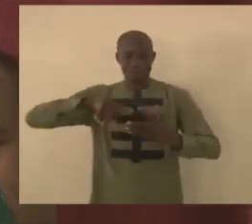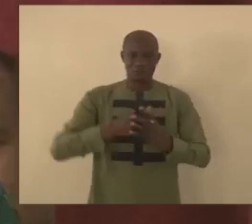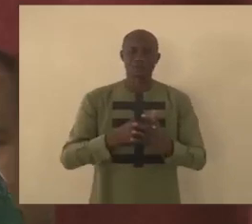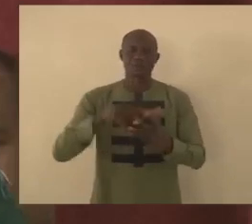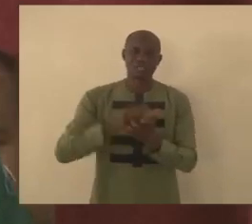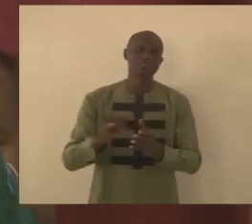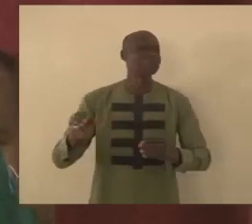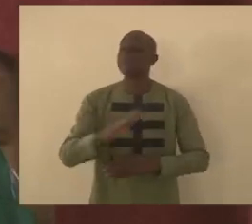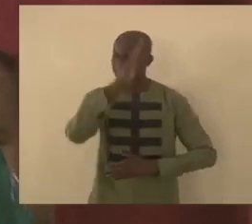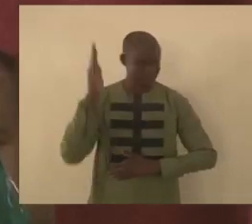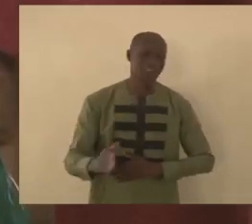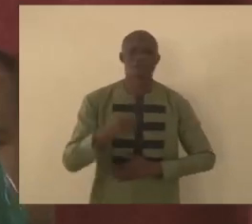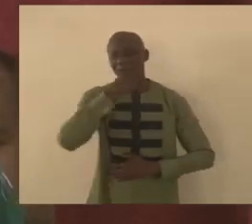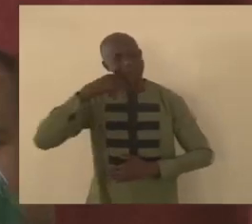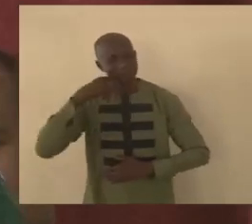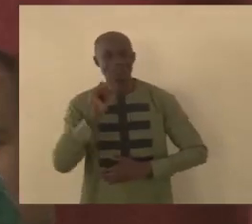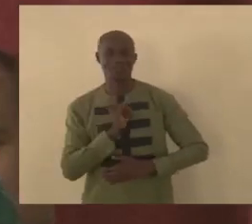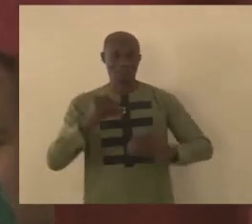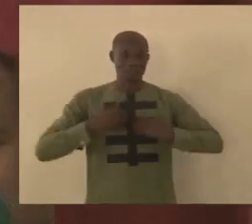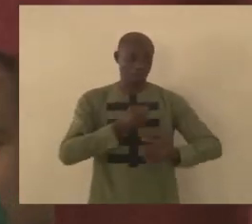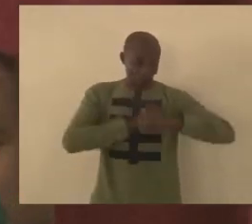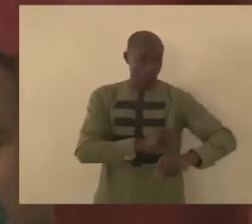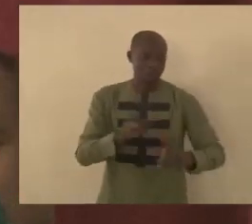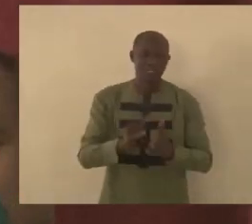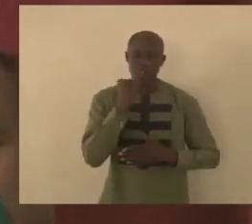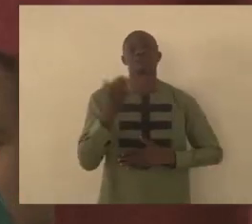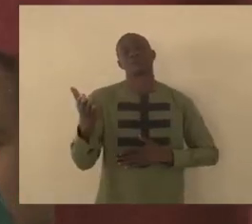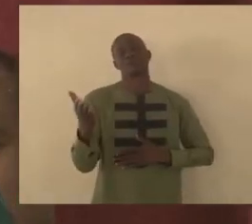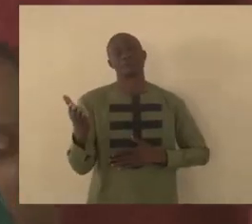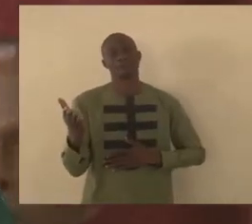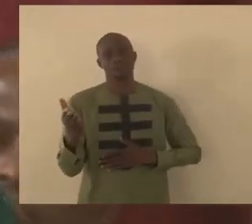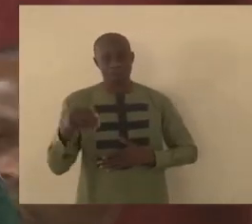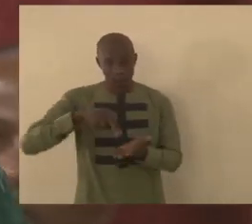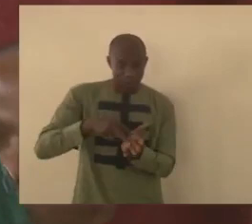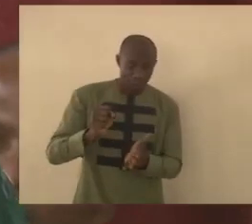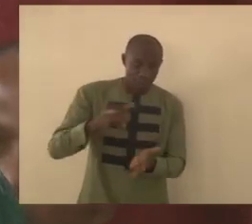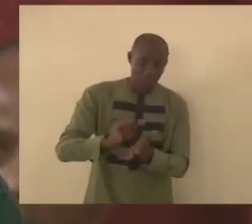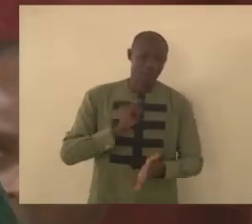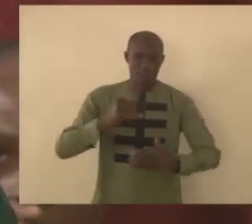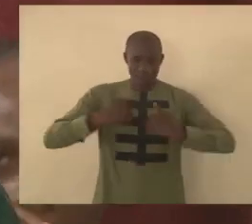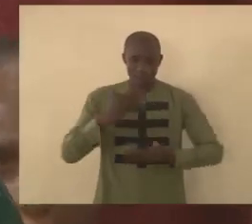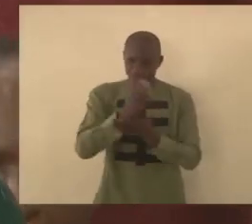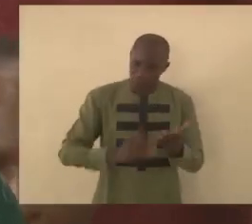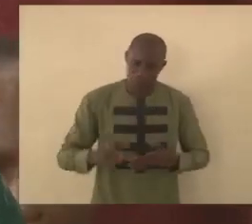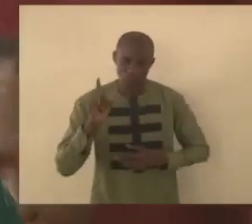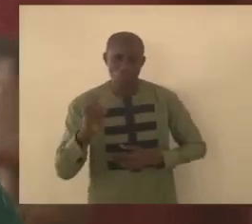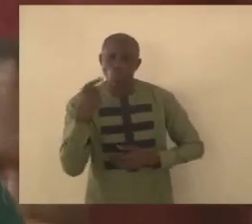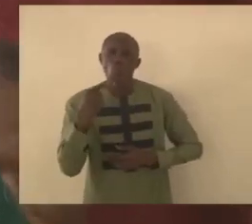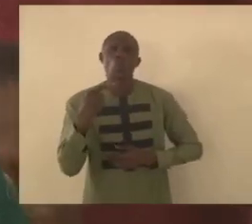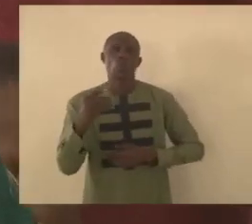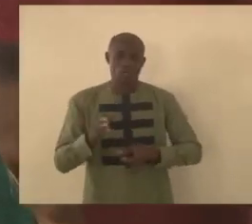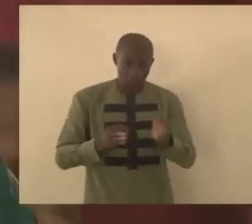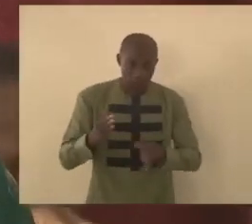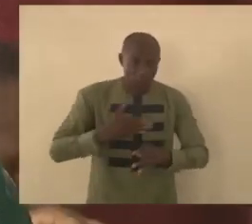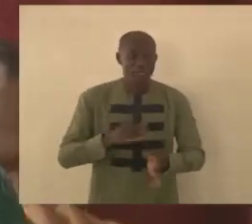never runs dry. Means that I have a protector that will always be there and available for me. Means that I have someone who has defined